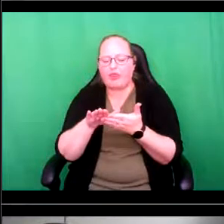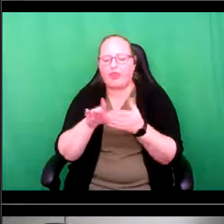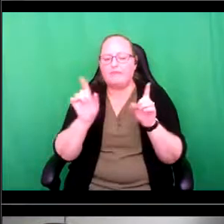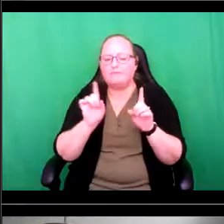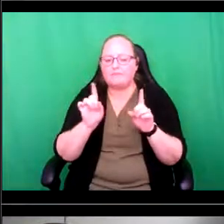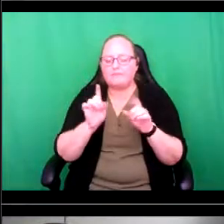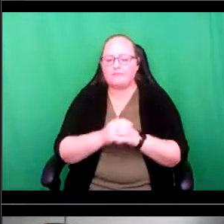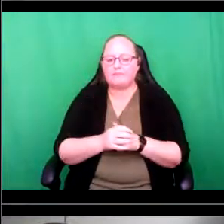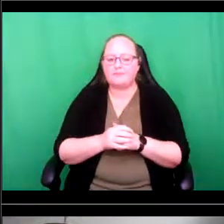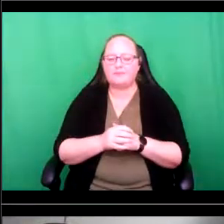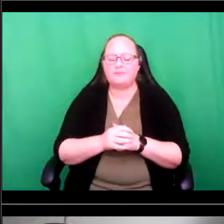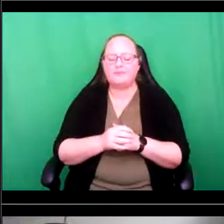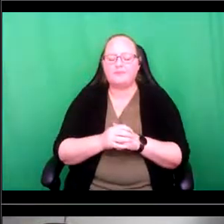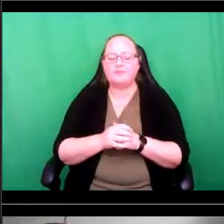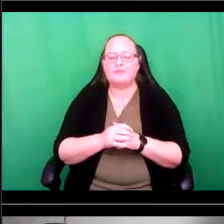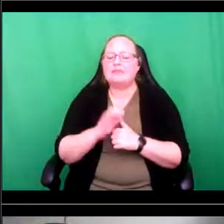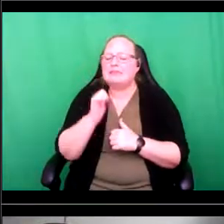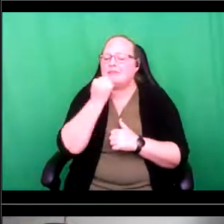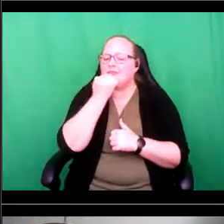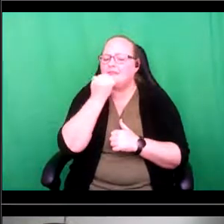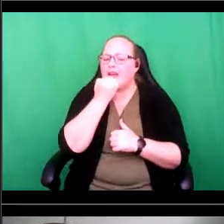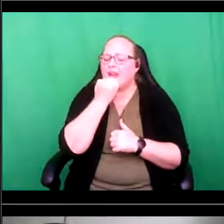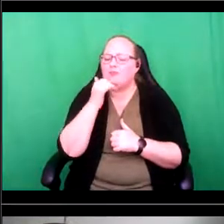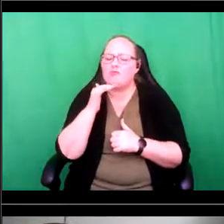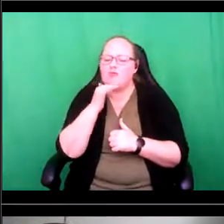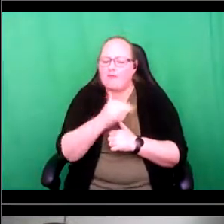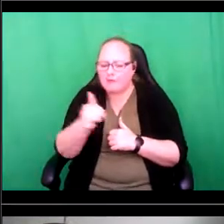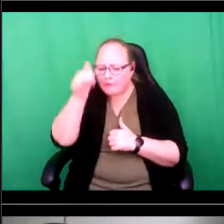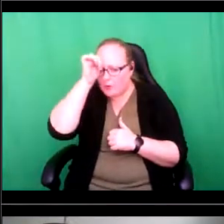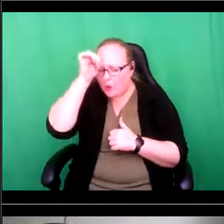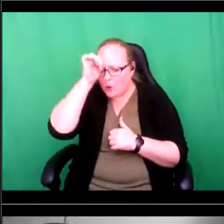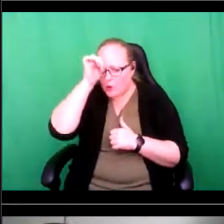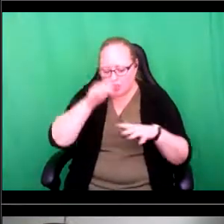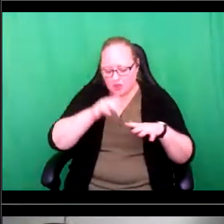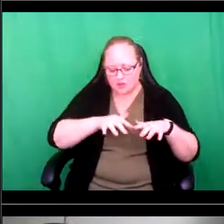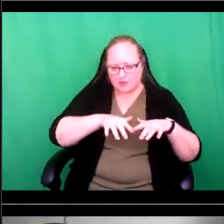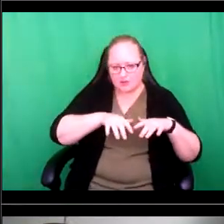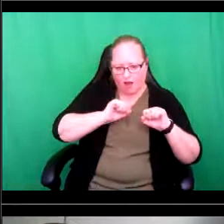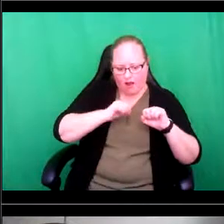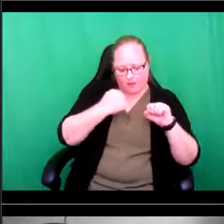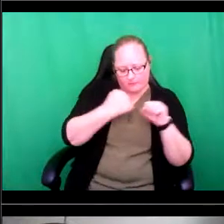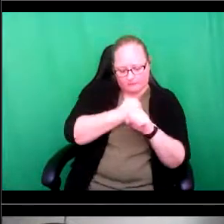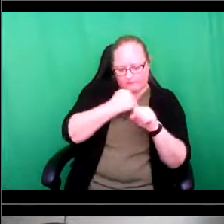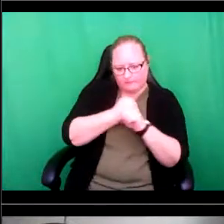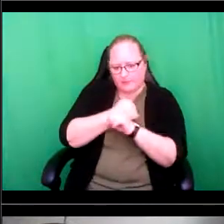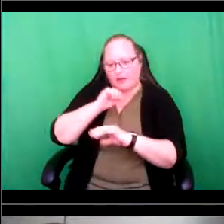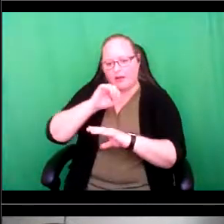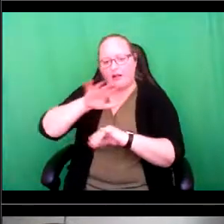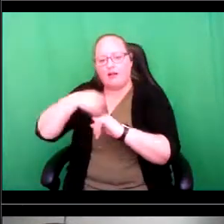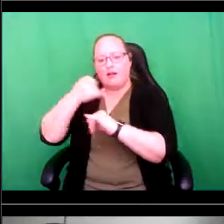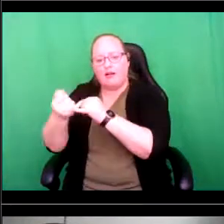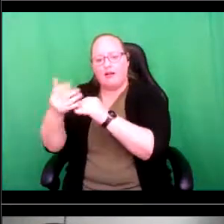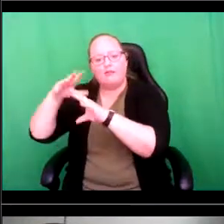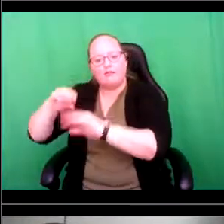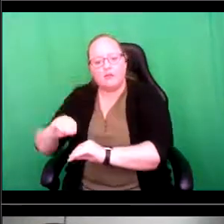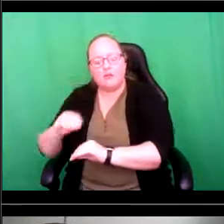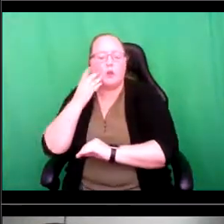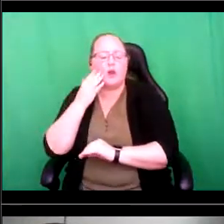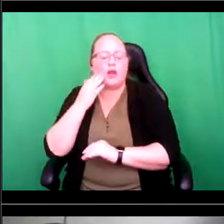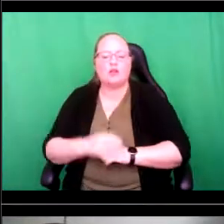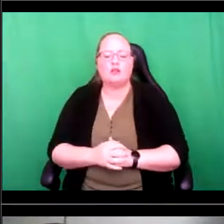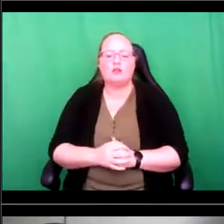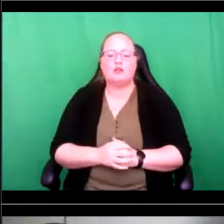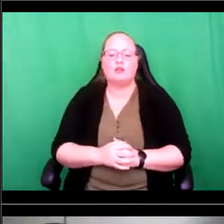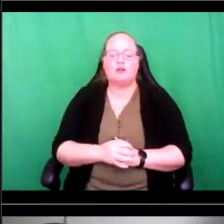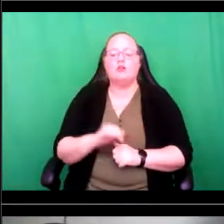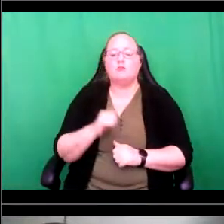have any approximate dates for the start and completion of the scheme. Yeah, thanks, Sarah. Yeah, I'll